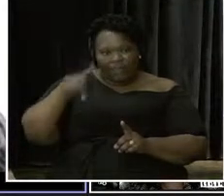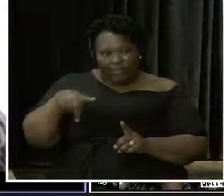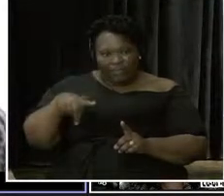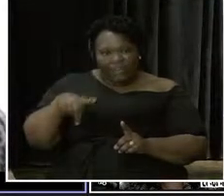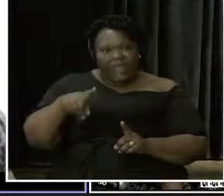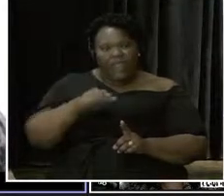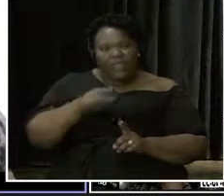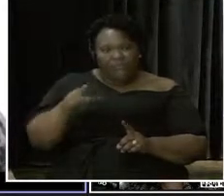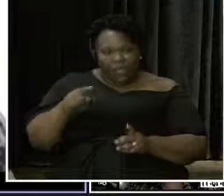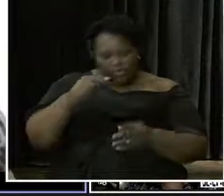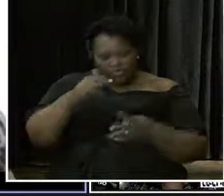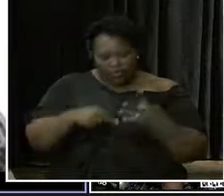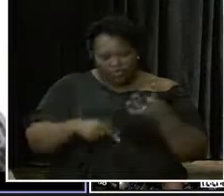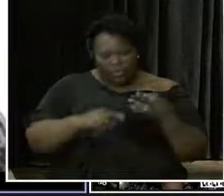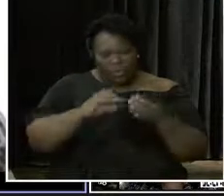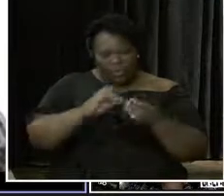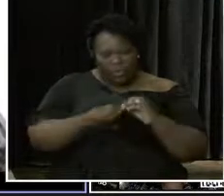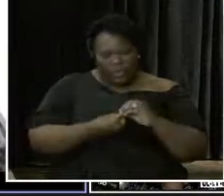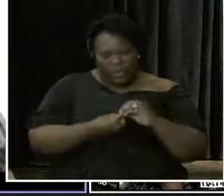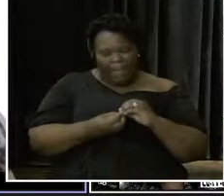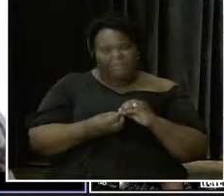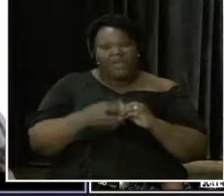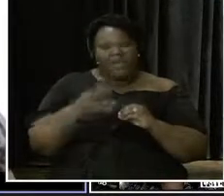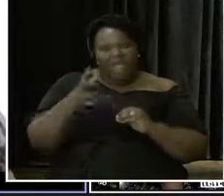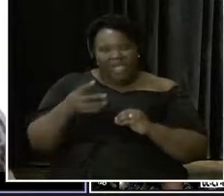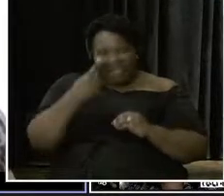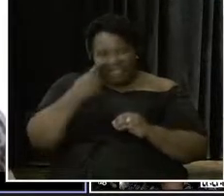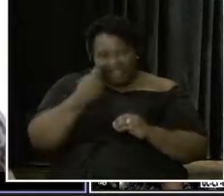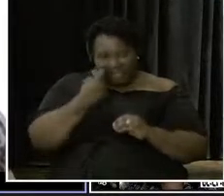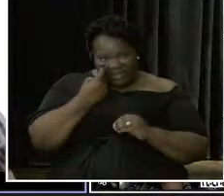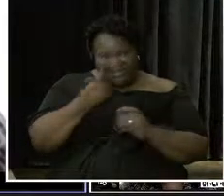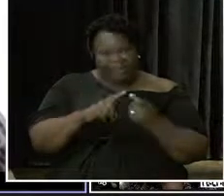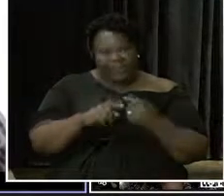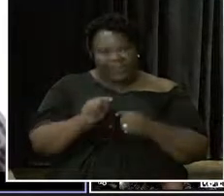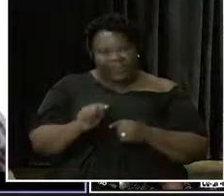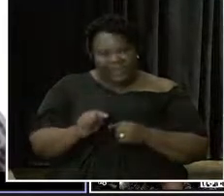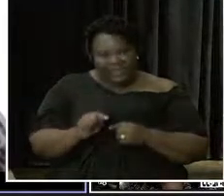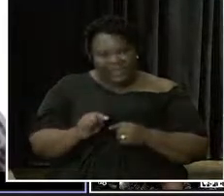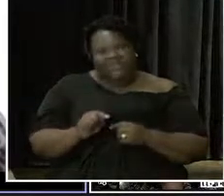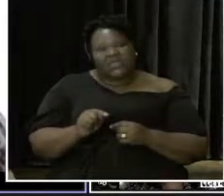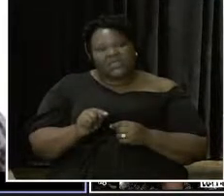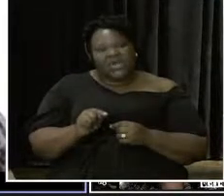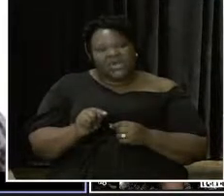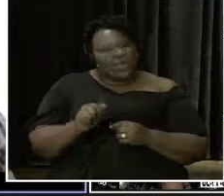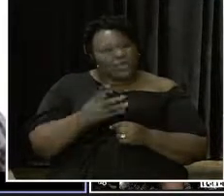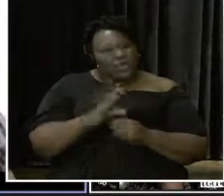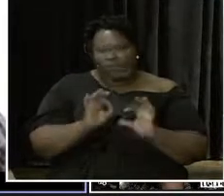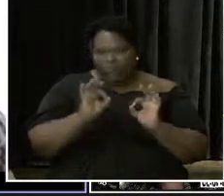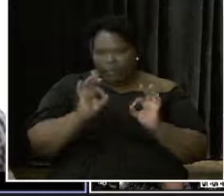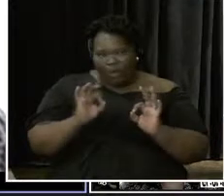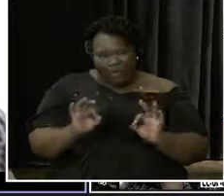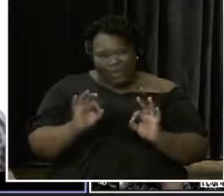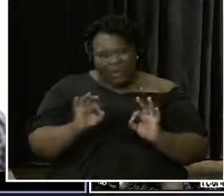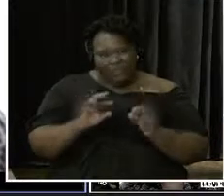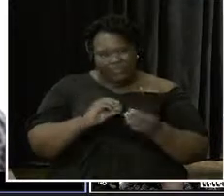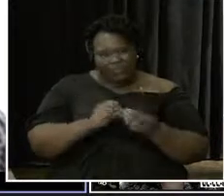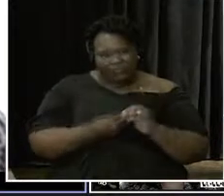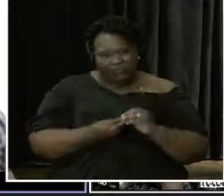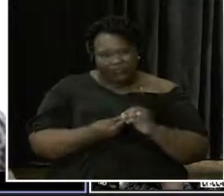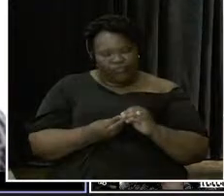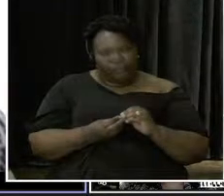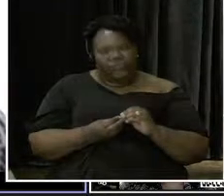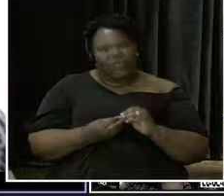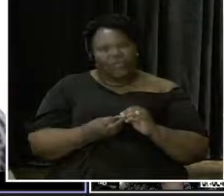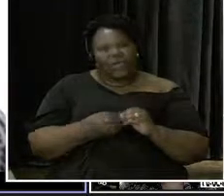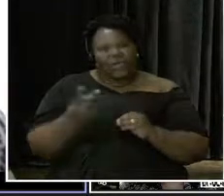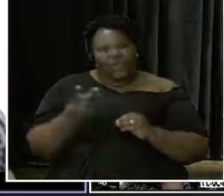problems. We have evidence that they are riddled with problems, but we have not yet properly addressed. We also